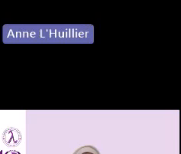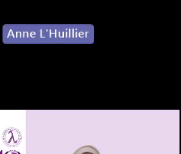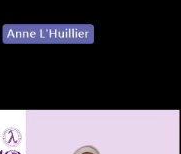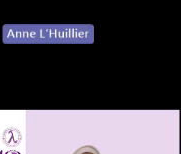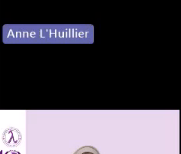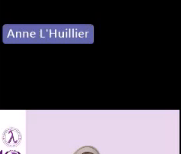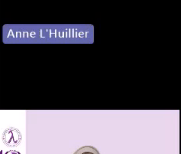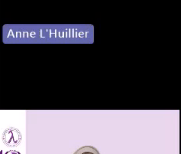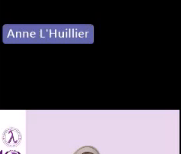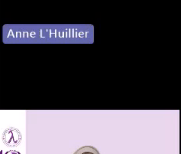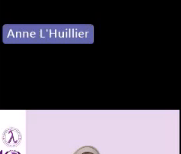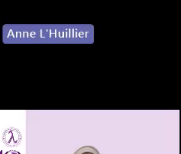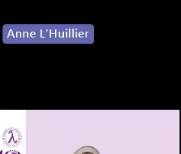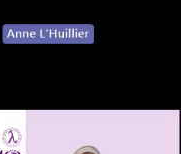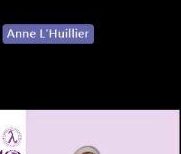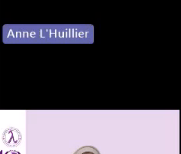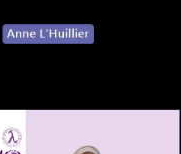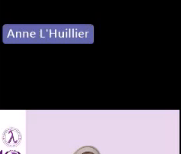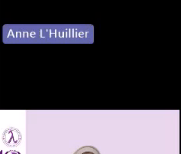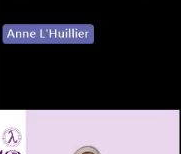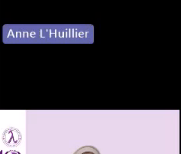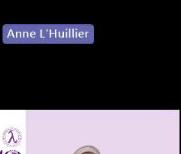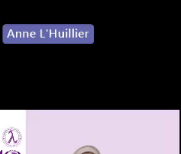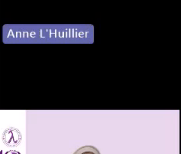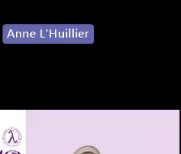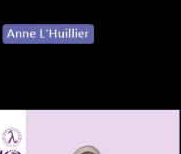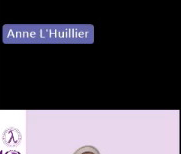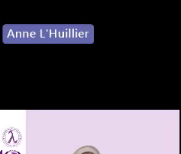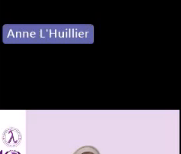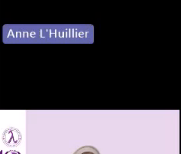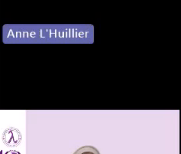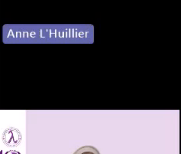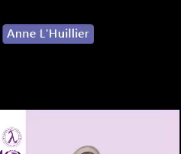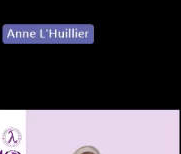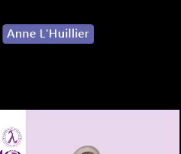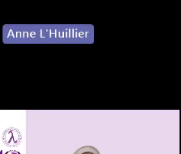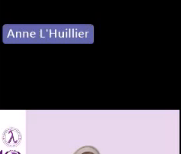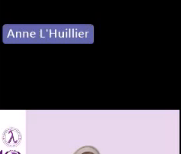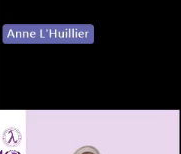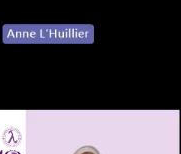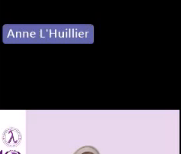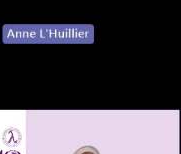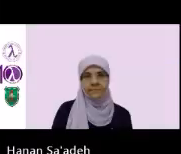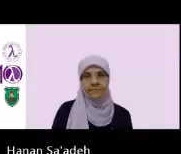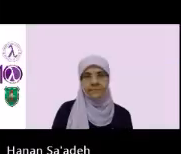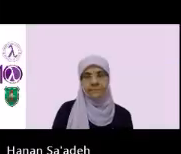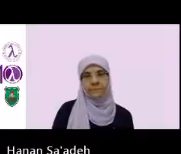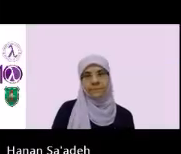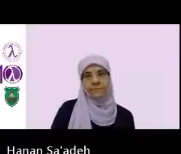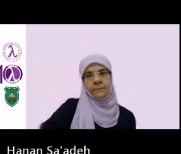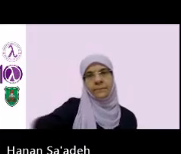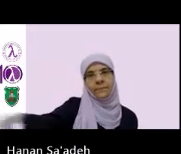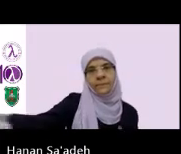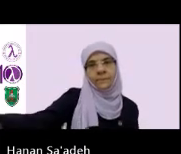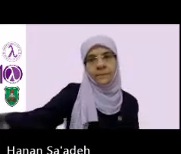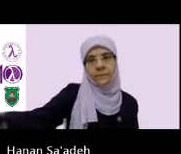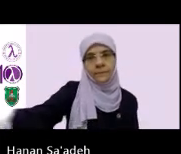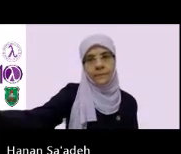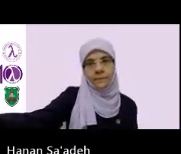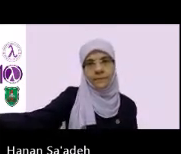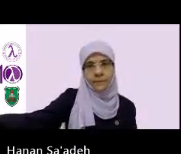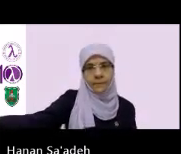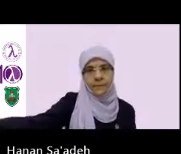lasers, ruby lasers. And the invention of the laser is from 1960. It's based